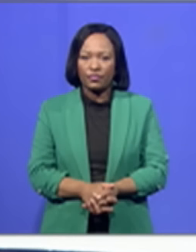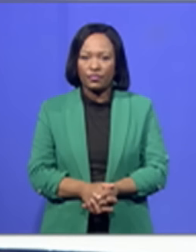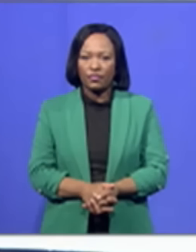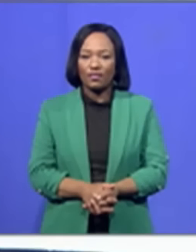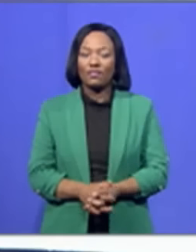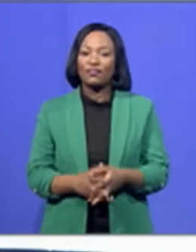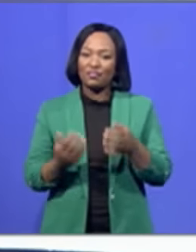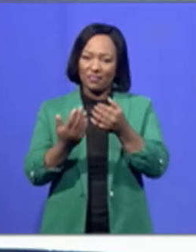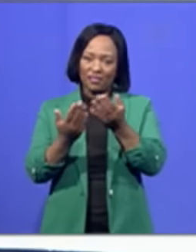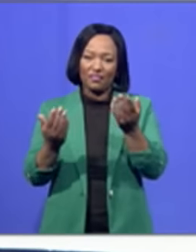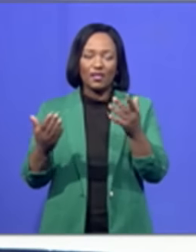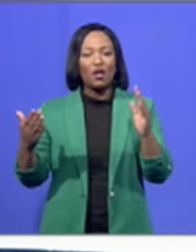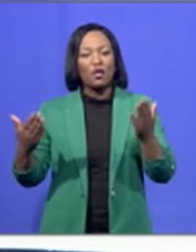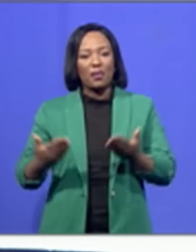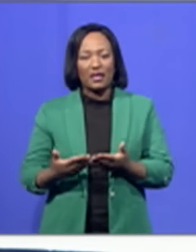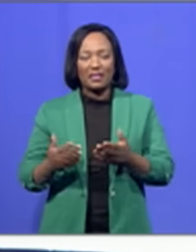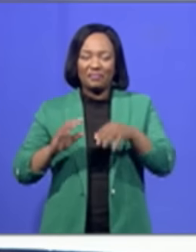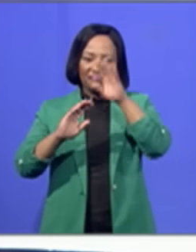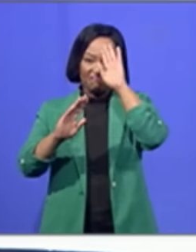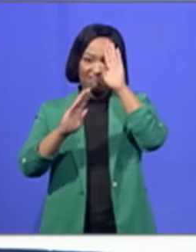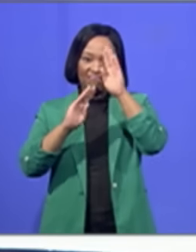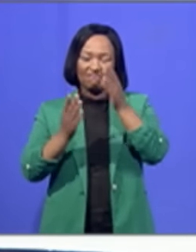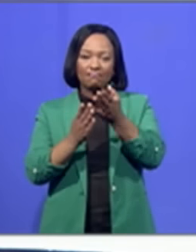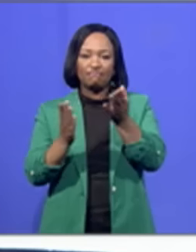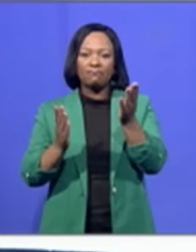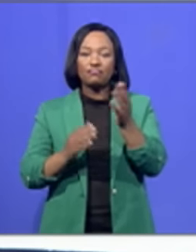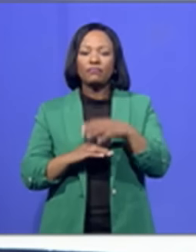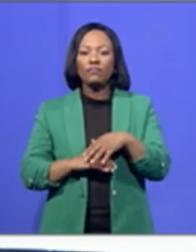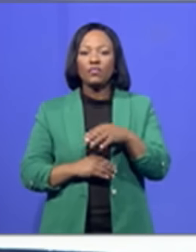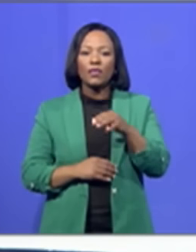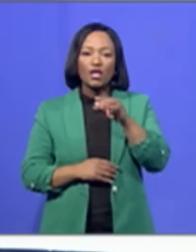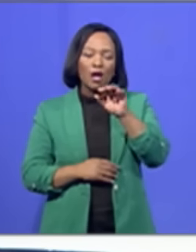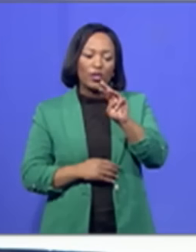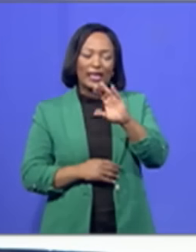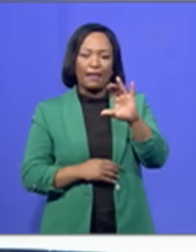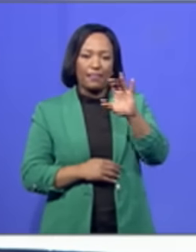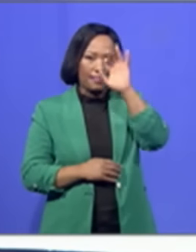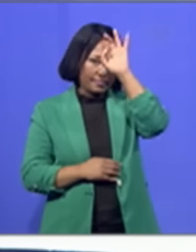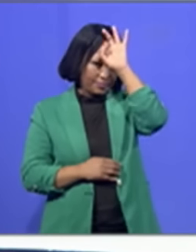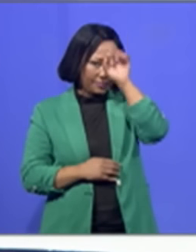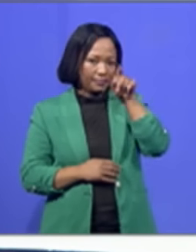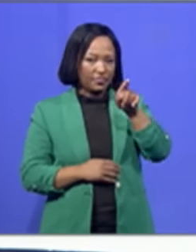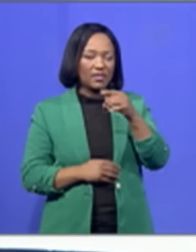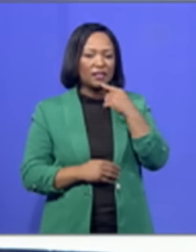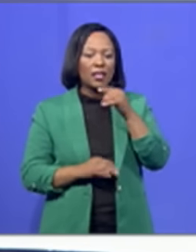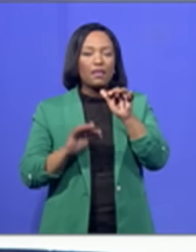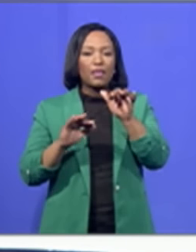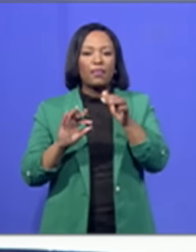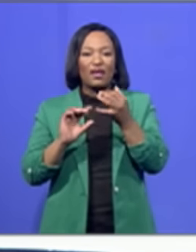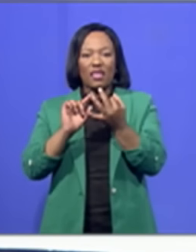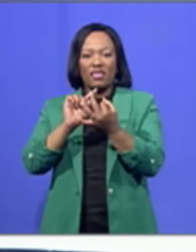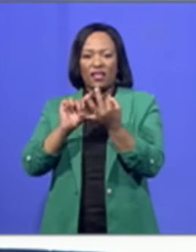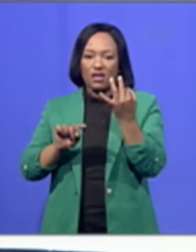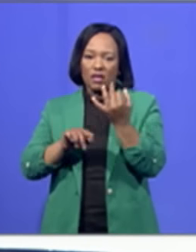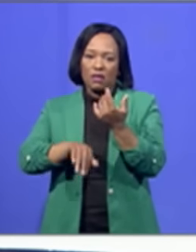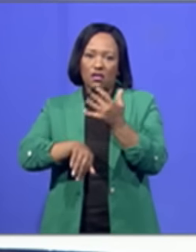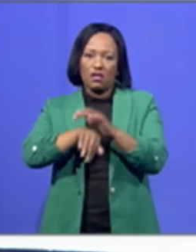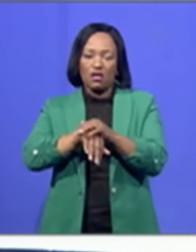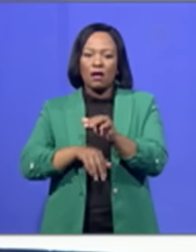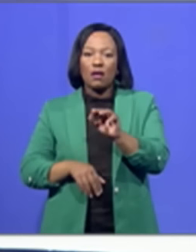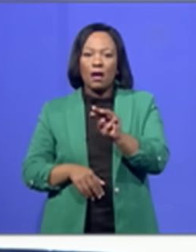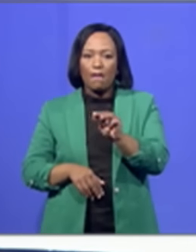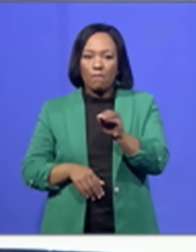Re sa le amogela thobela maphodisa Western Cape a kgonthišitše gore batho ba bararo ba hlokofetše nakong ya dikgohlano ka Mossel Bay mo mafelong a